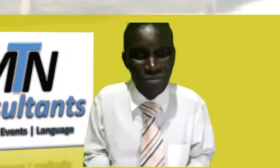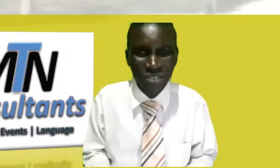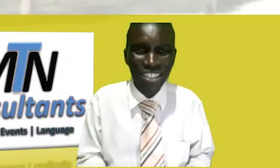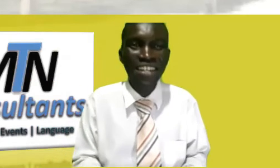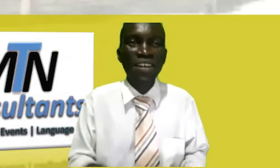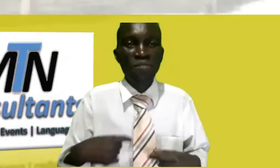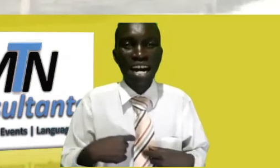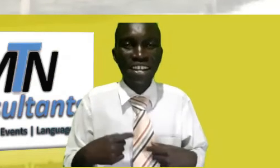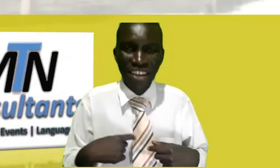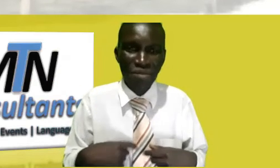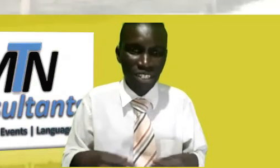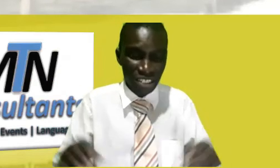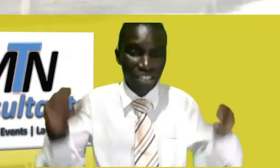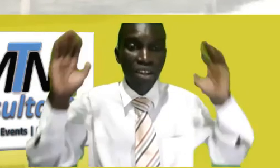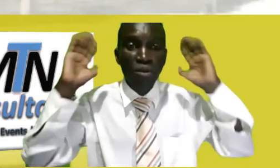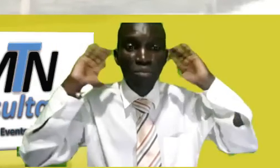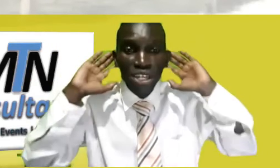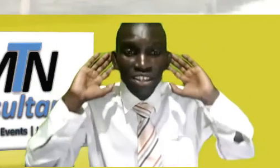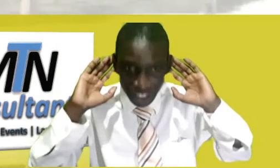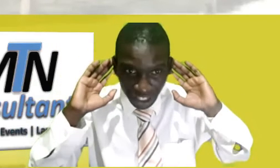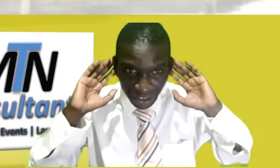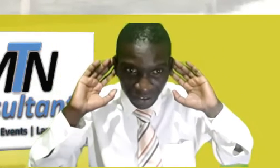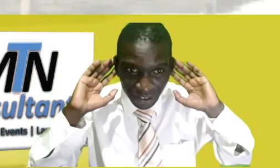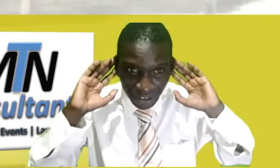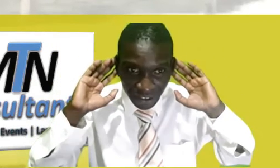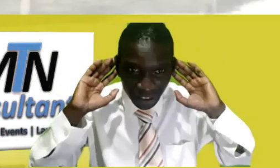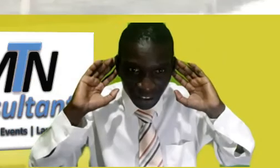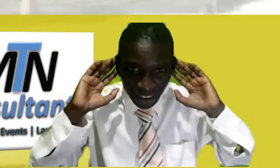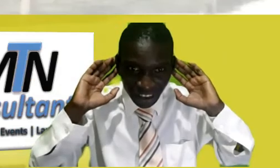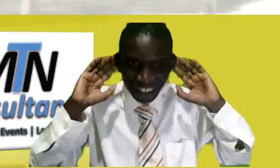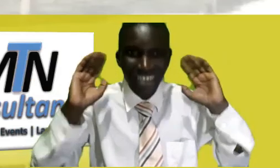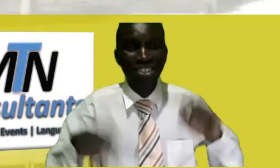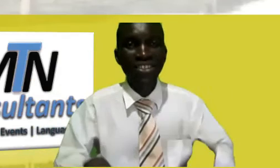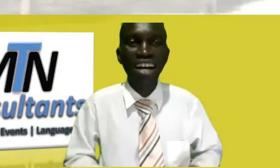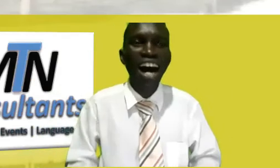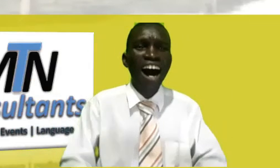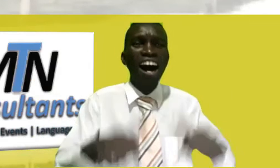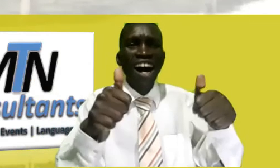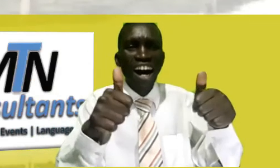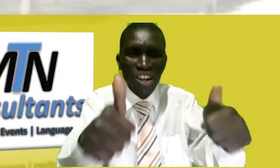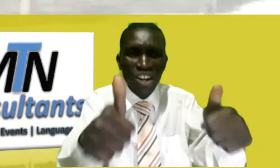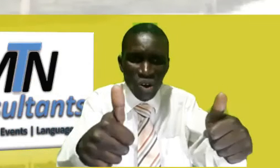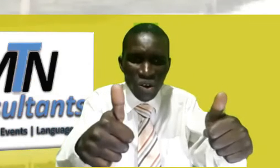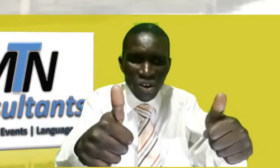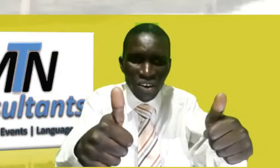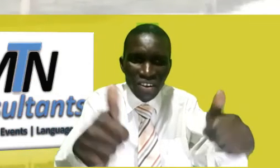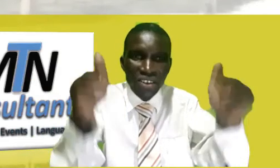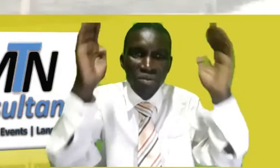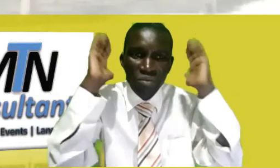so someone will say, my name is Big Ears. You should say,